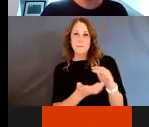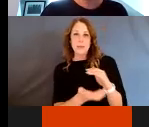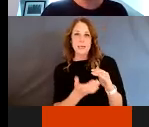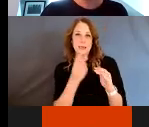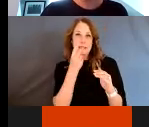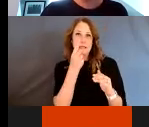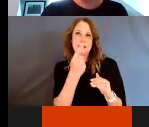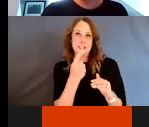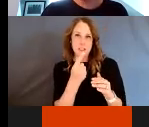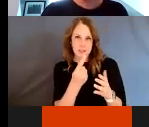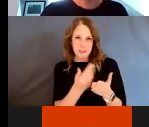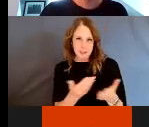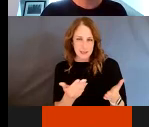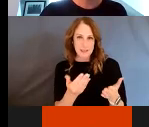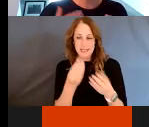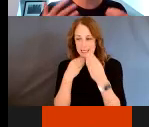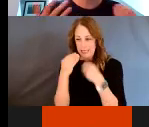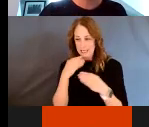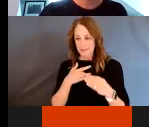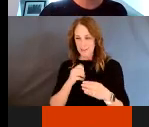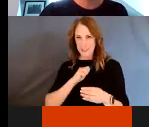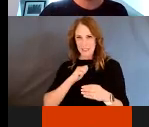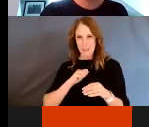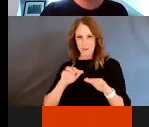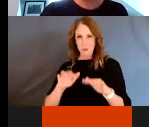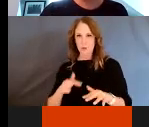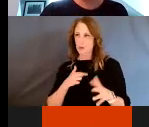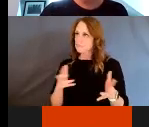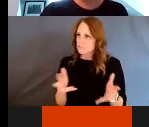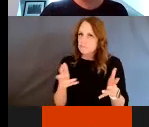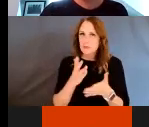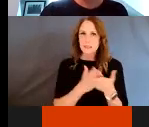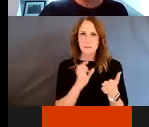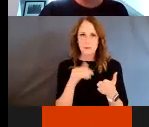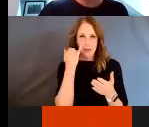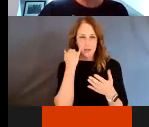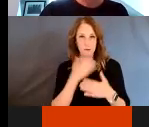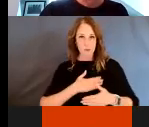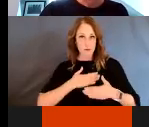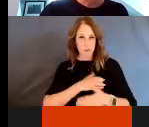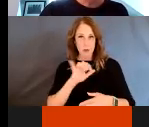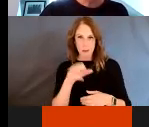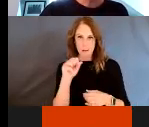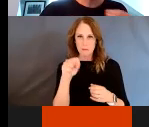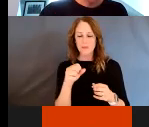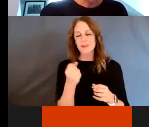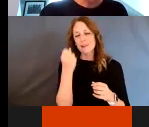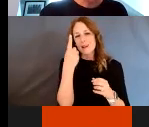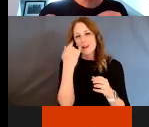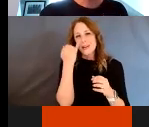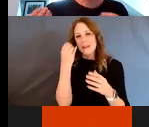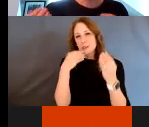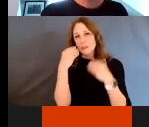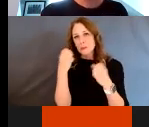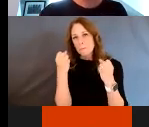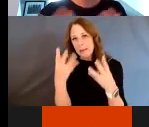them might be self-soothing. And I encourage some of that if you like to do that. But if you eat too many